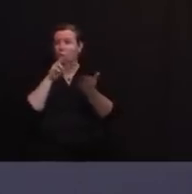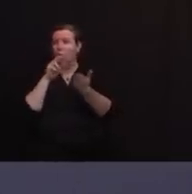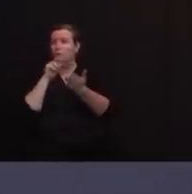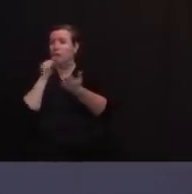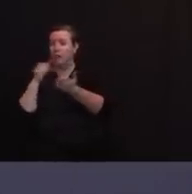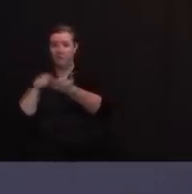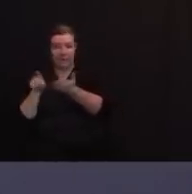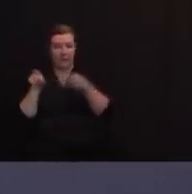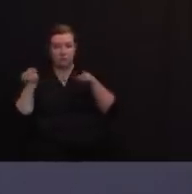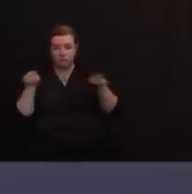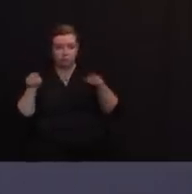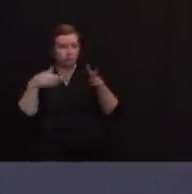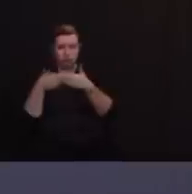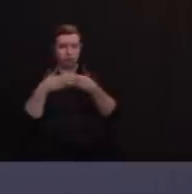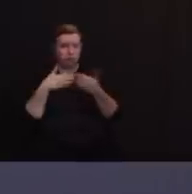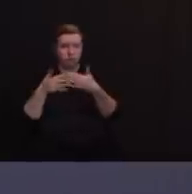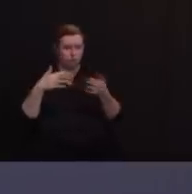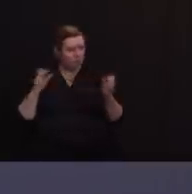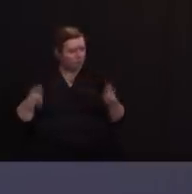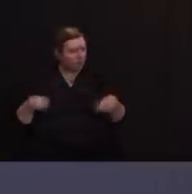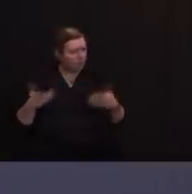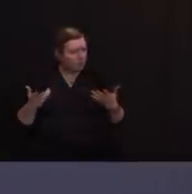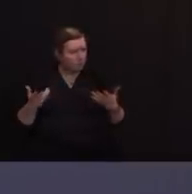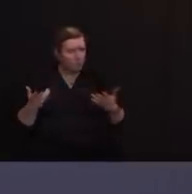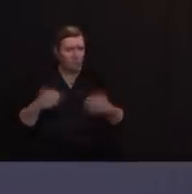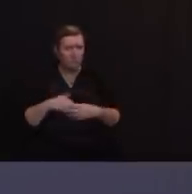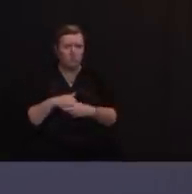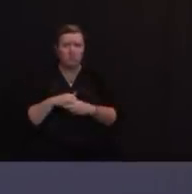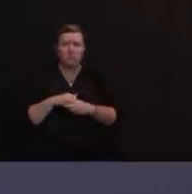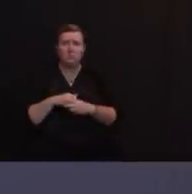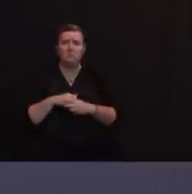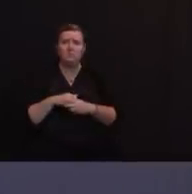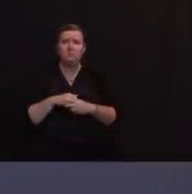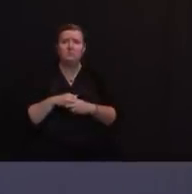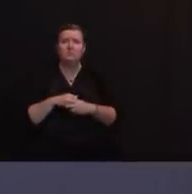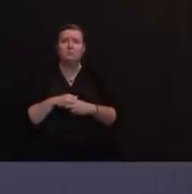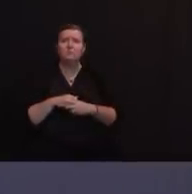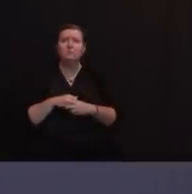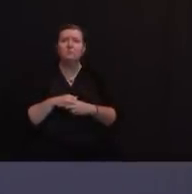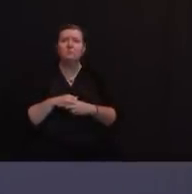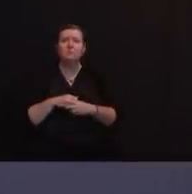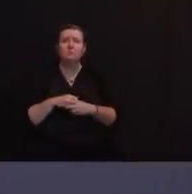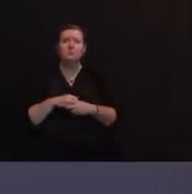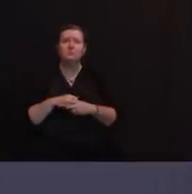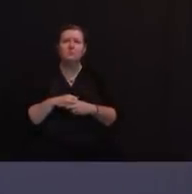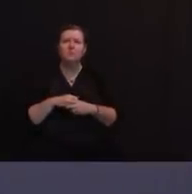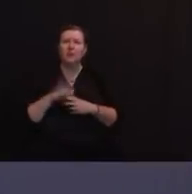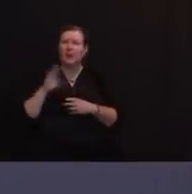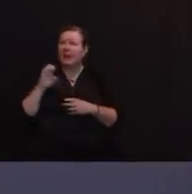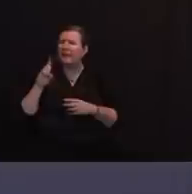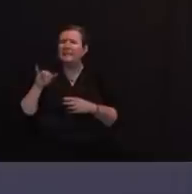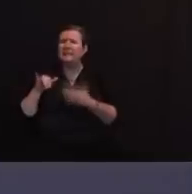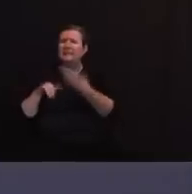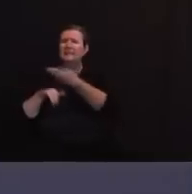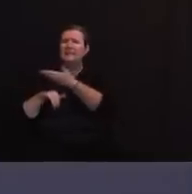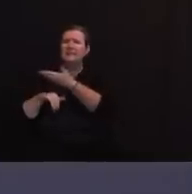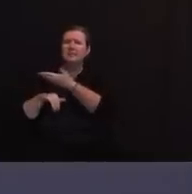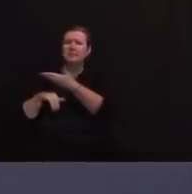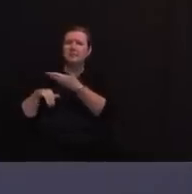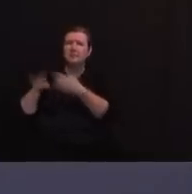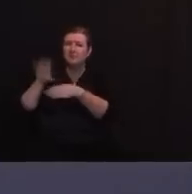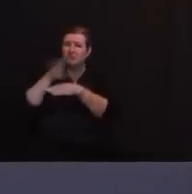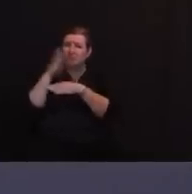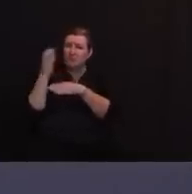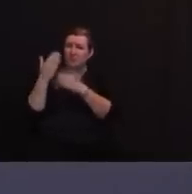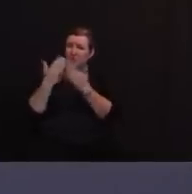hear otherwise. Eddie, I think it's probably still too early on Christmas in particular. So we're 13 days,